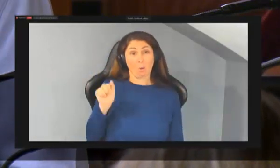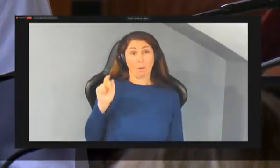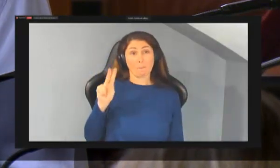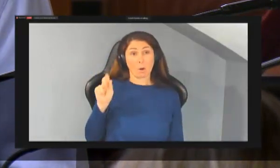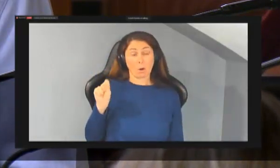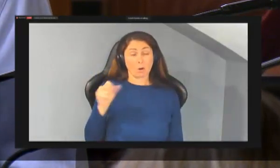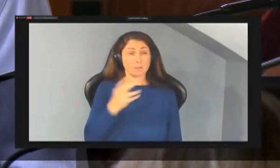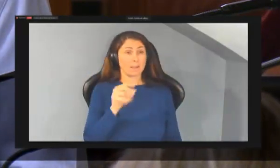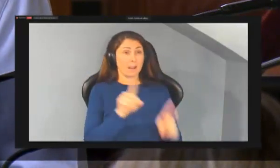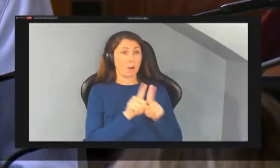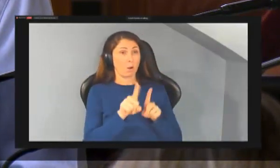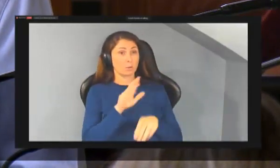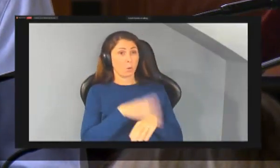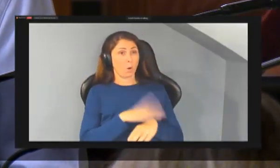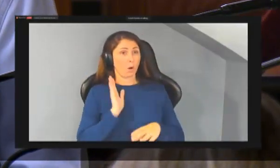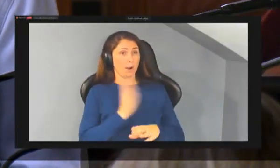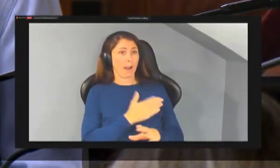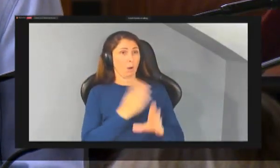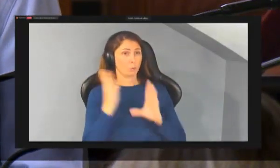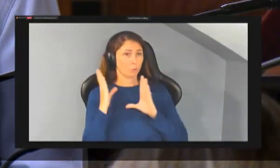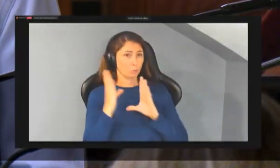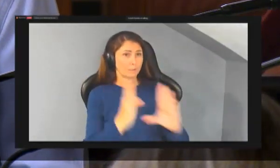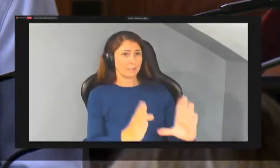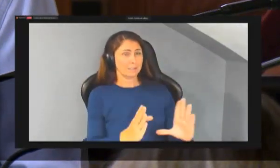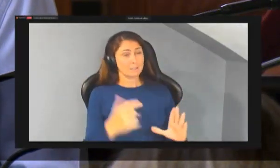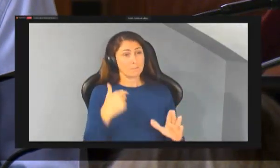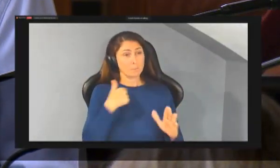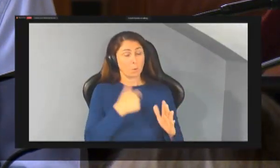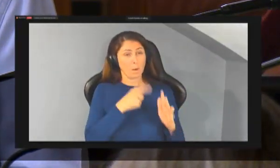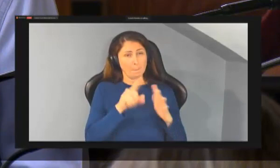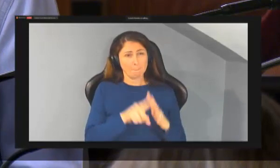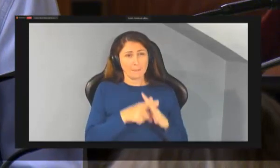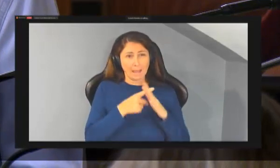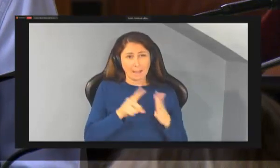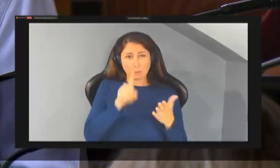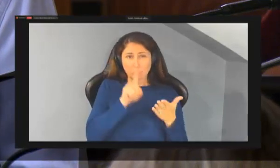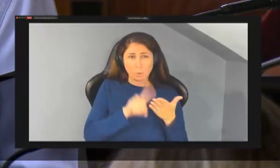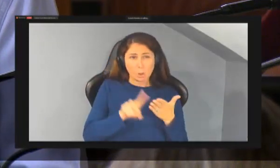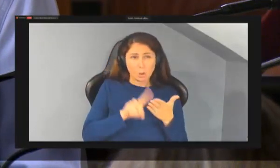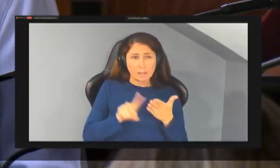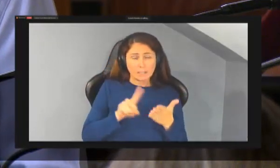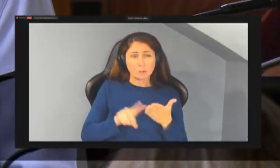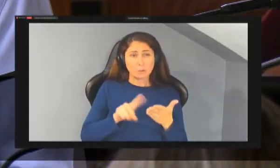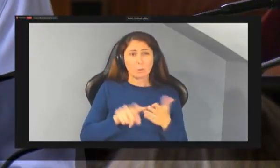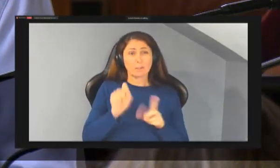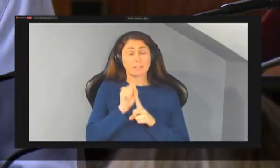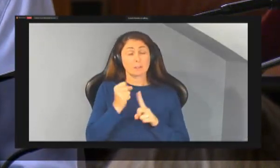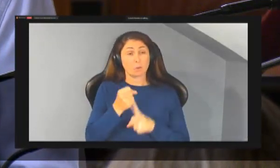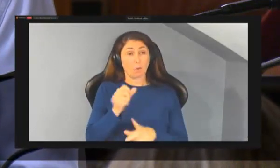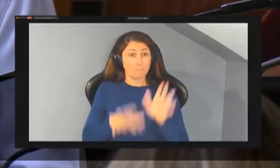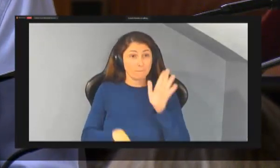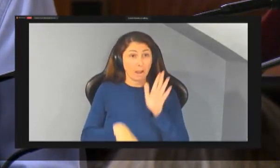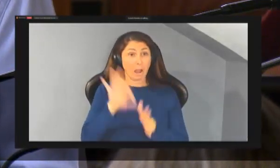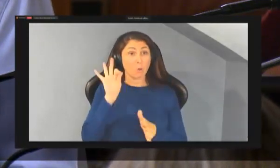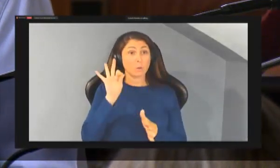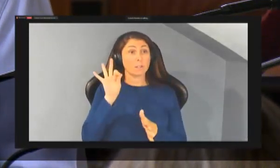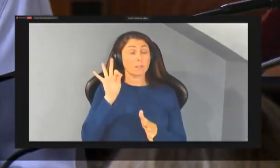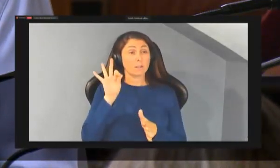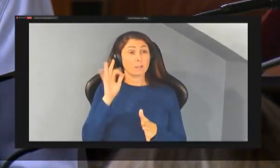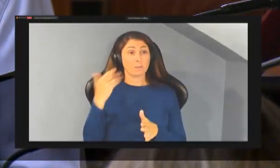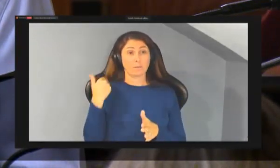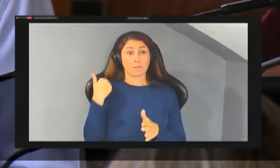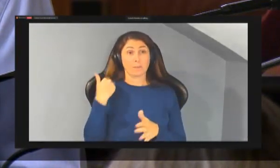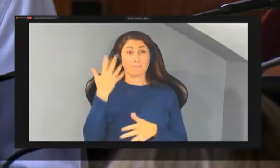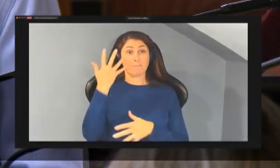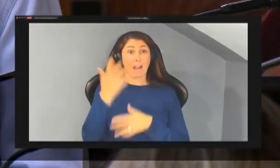our streets. Mm. And we began to look into the situation and found that over the last